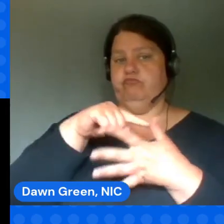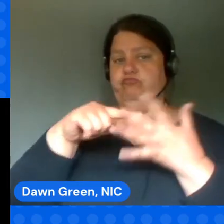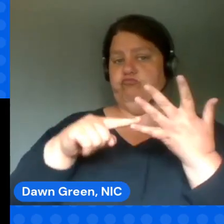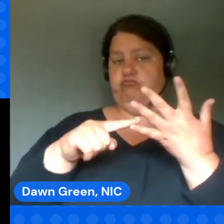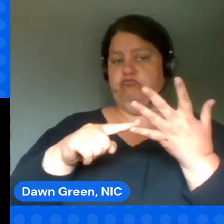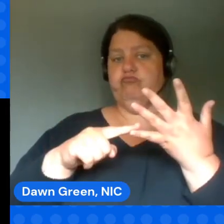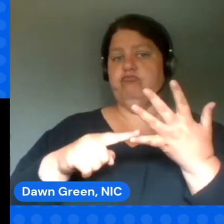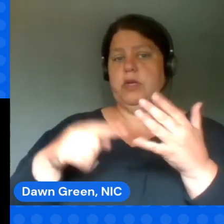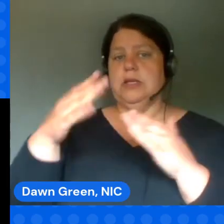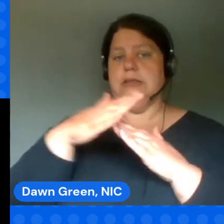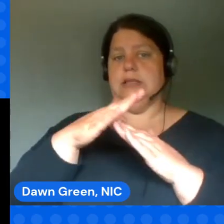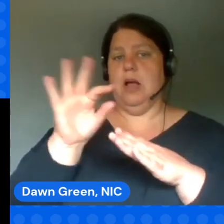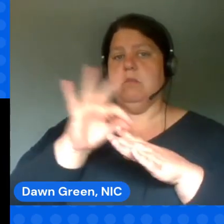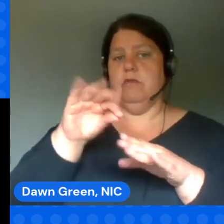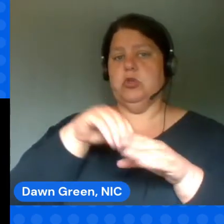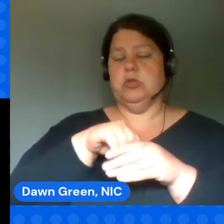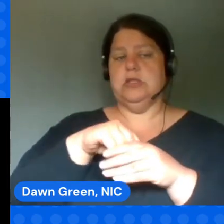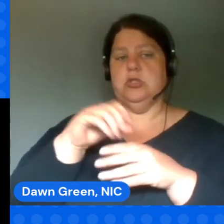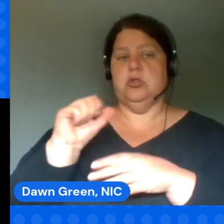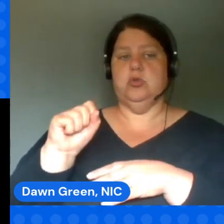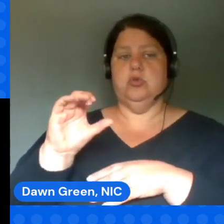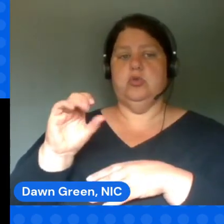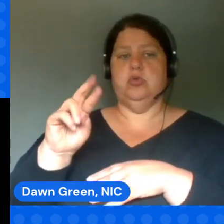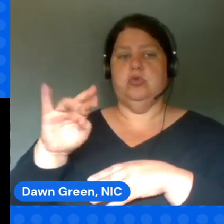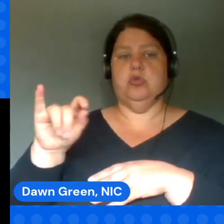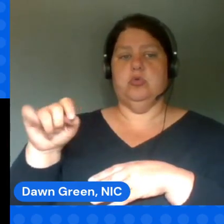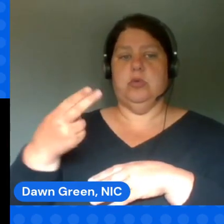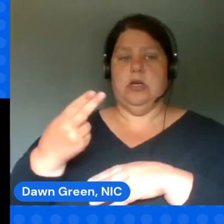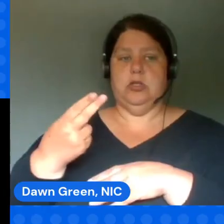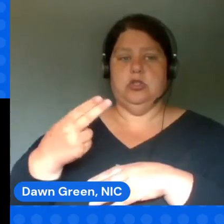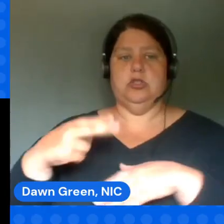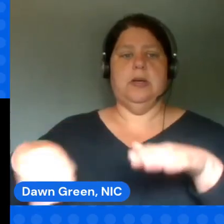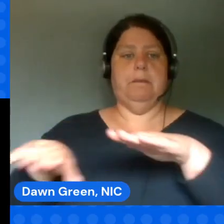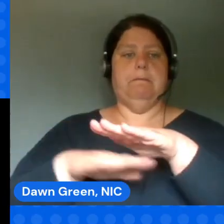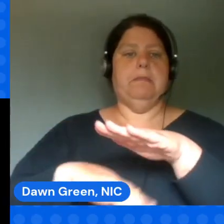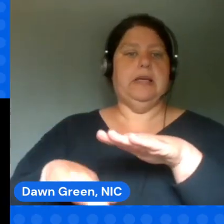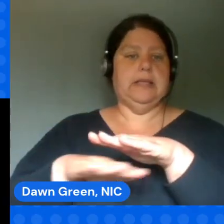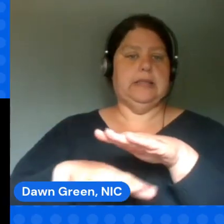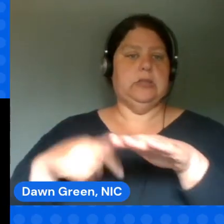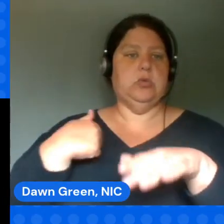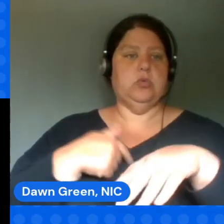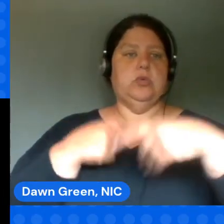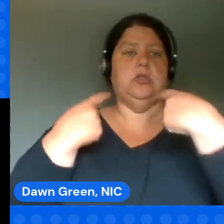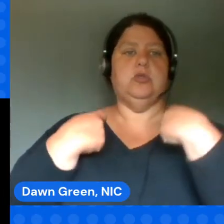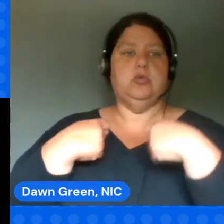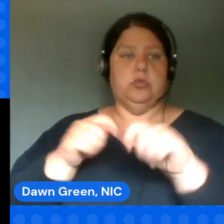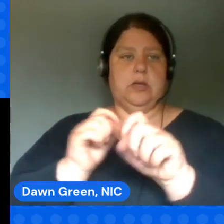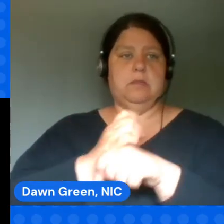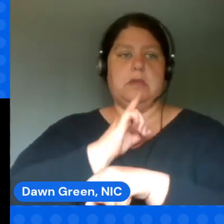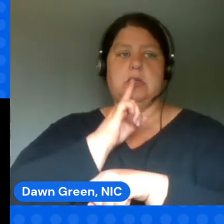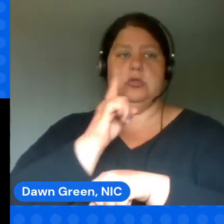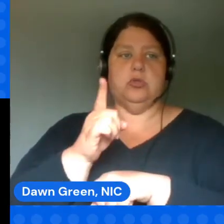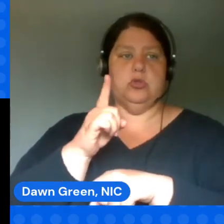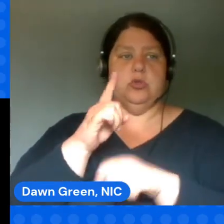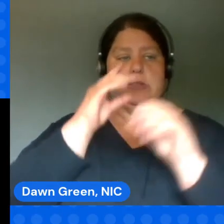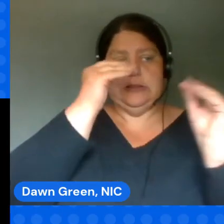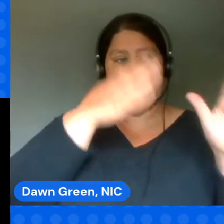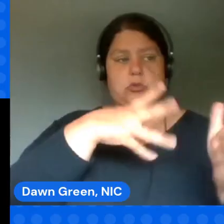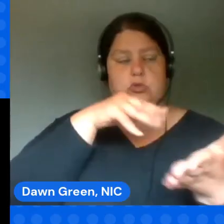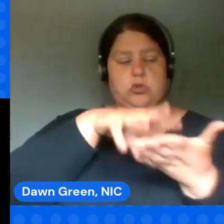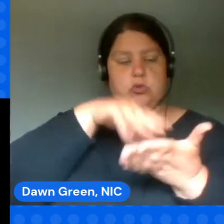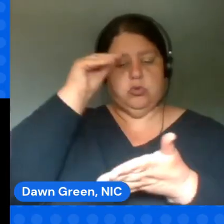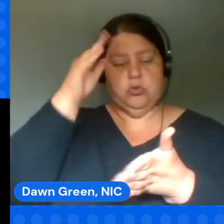Scratch um, that at a basic level, we try to ensure that the teachers and the students are familiar with in order to